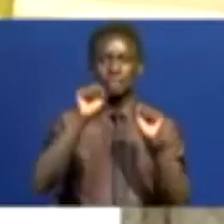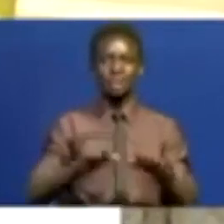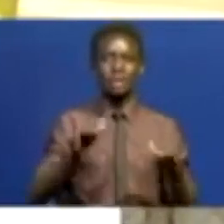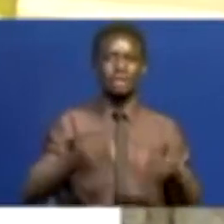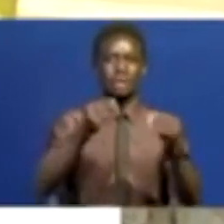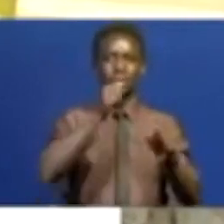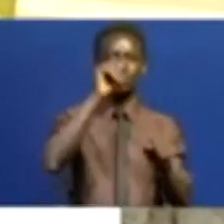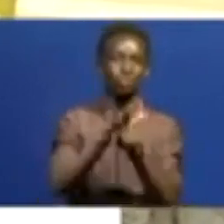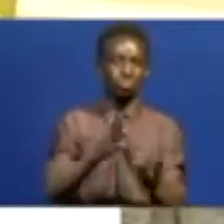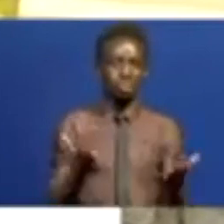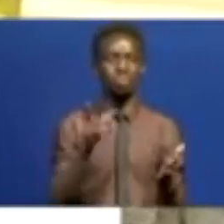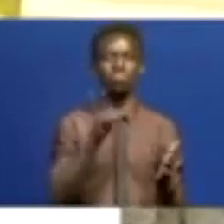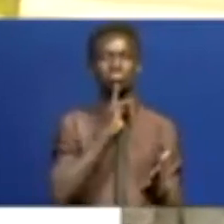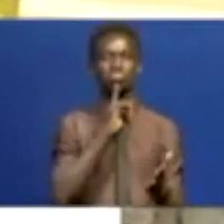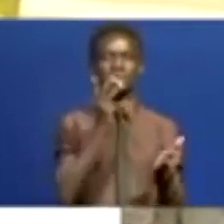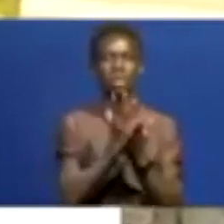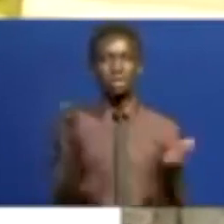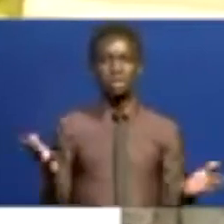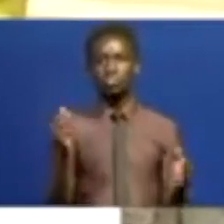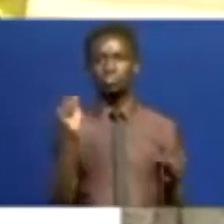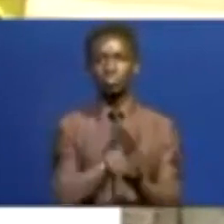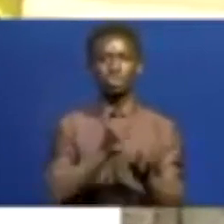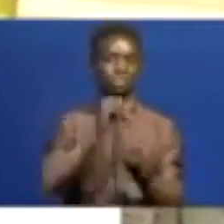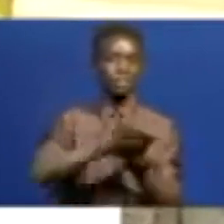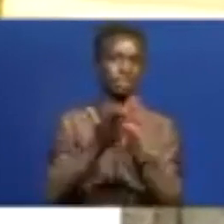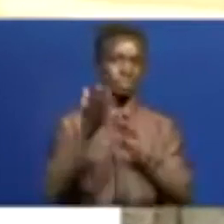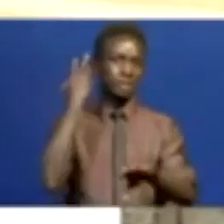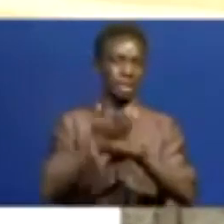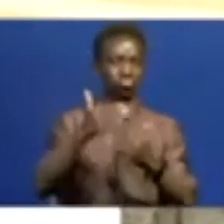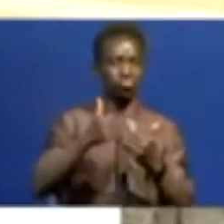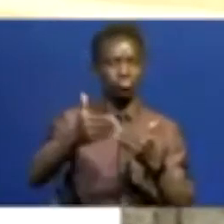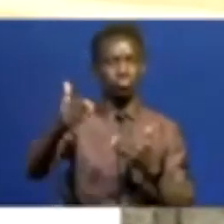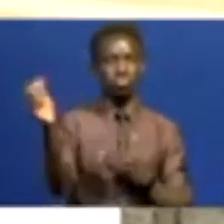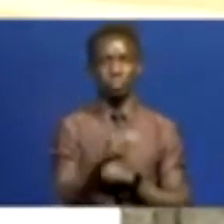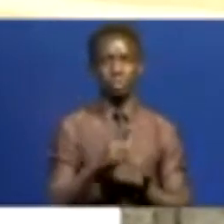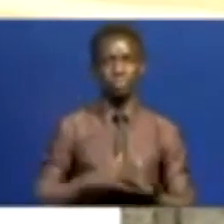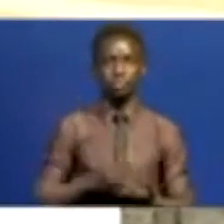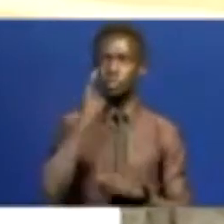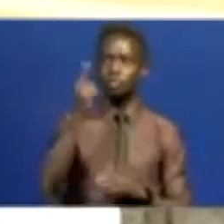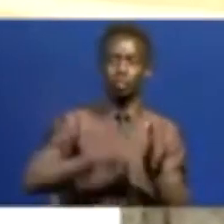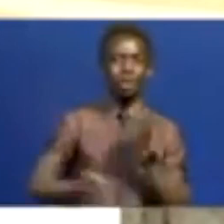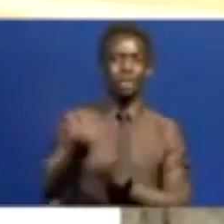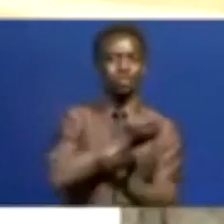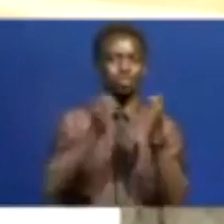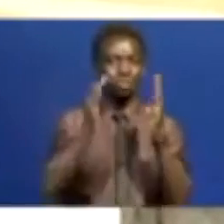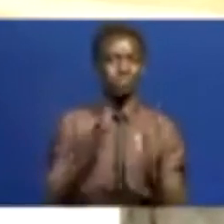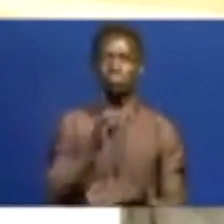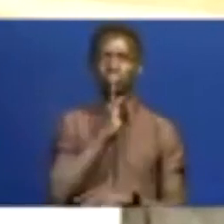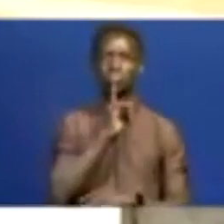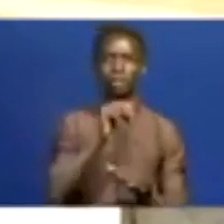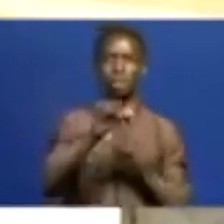assurance that things are not about to get even harder in the coming months. Well, looking at what economists have said about the current